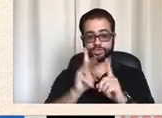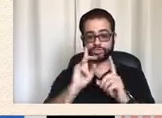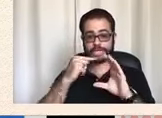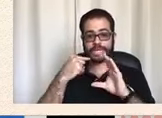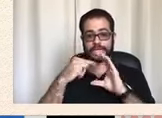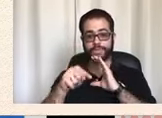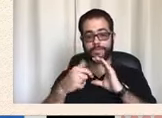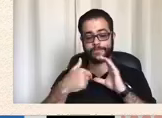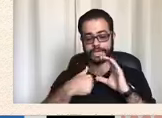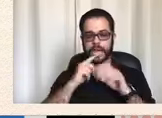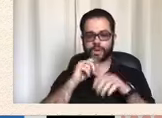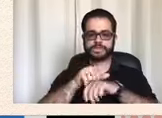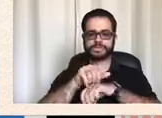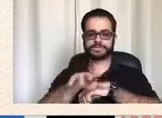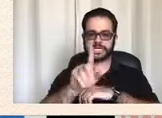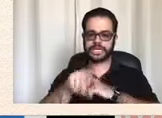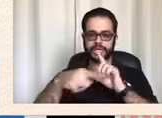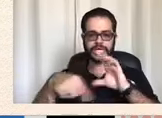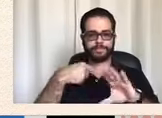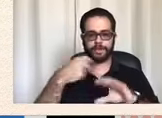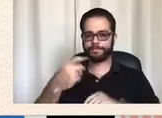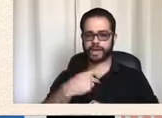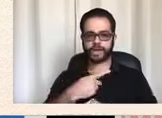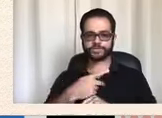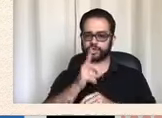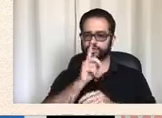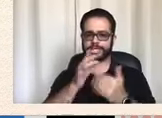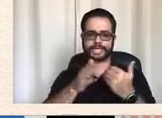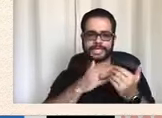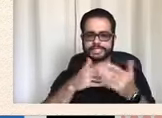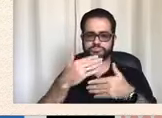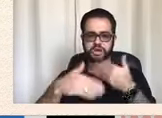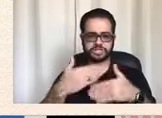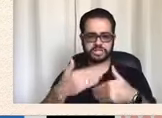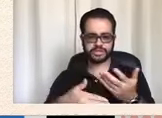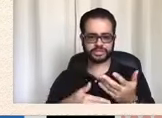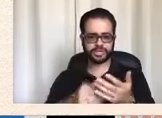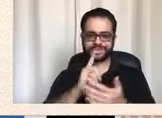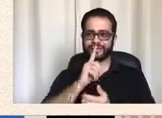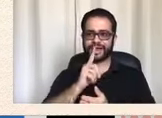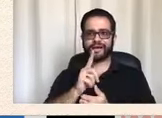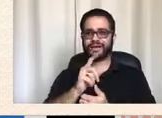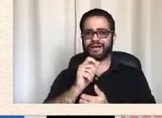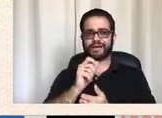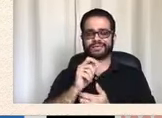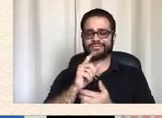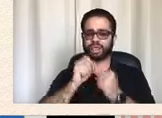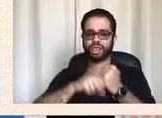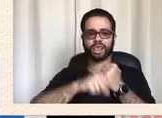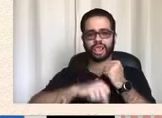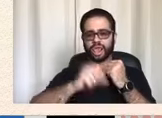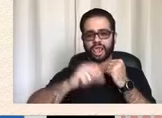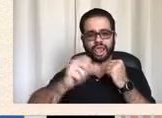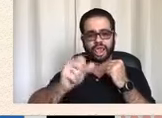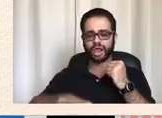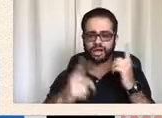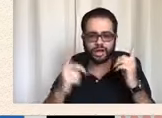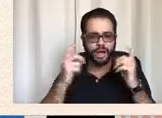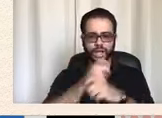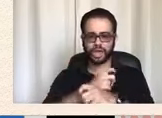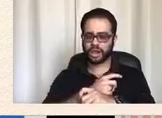Then you're just going to send it right back to me. So it's a really easy process. It's not a very long and arduous application.